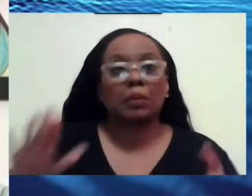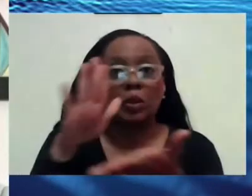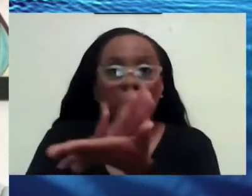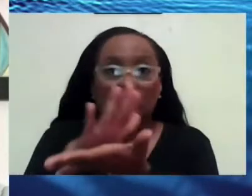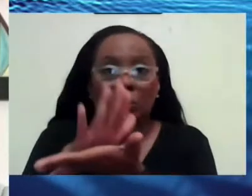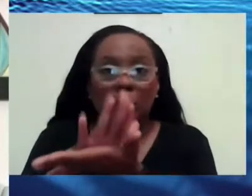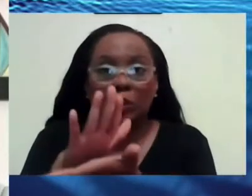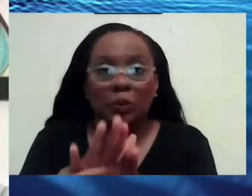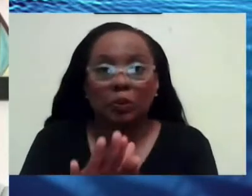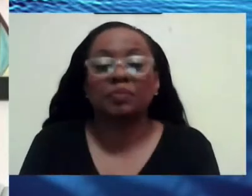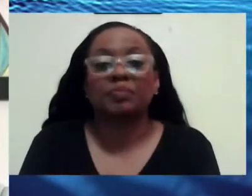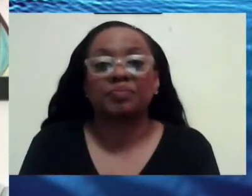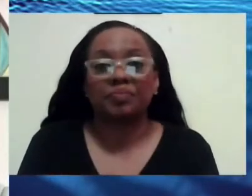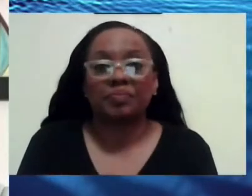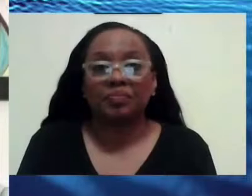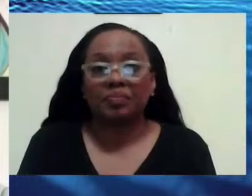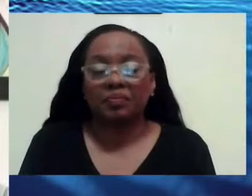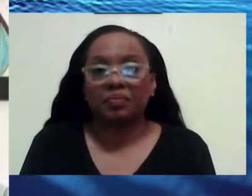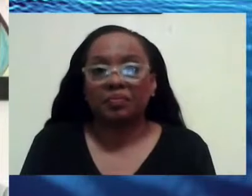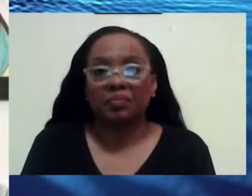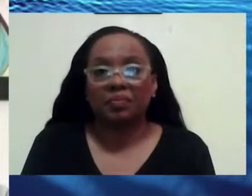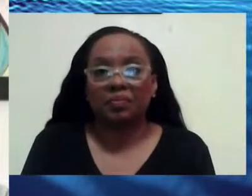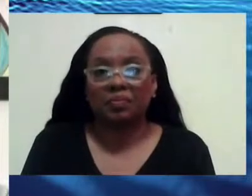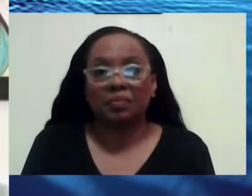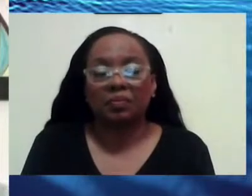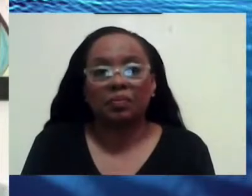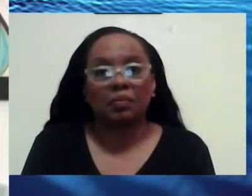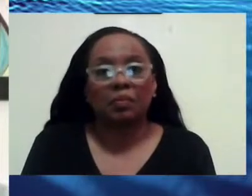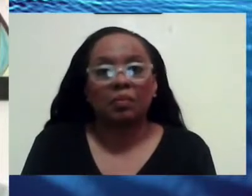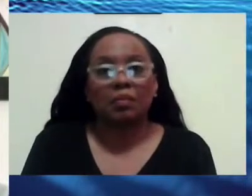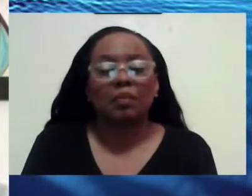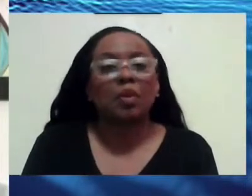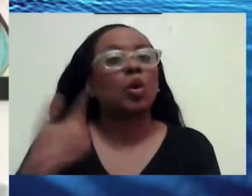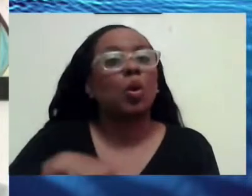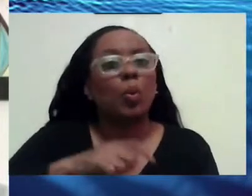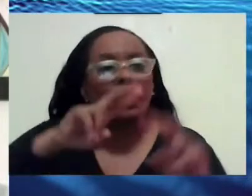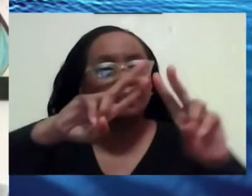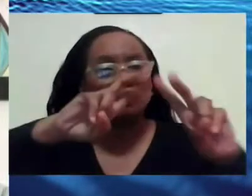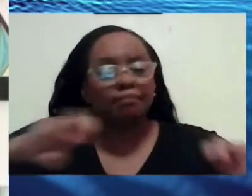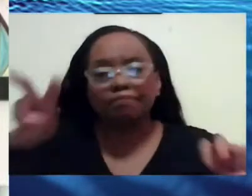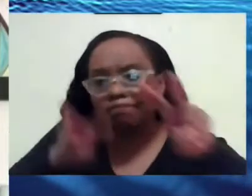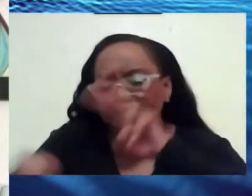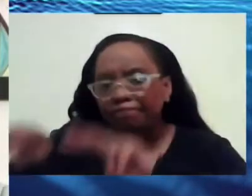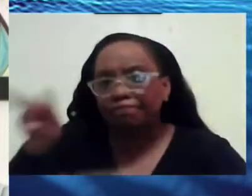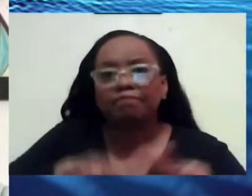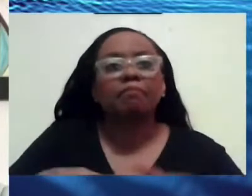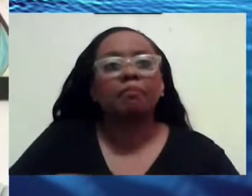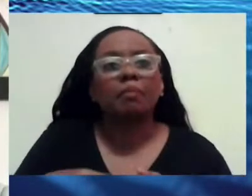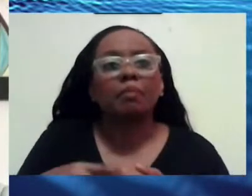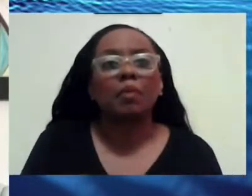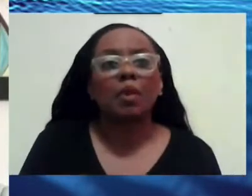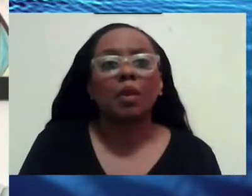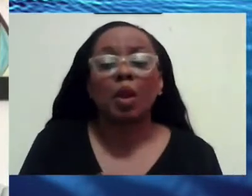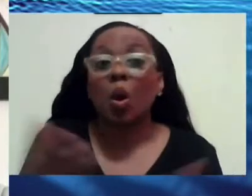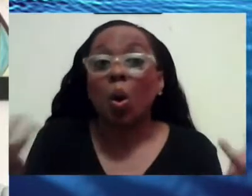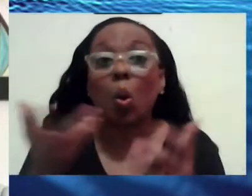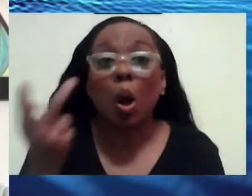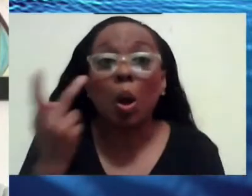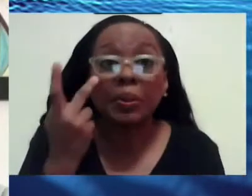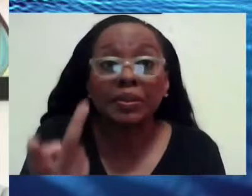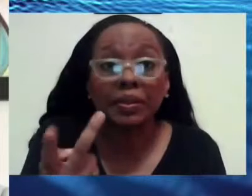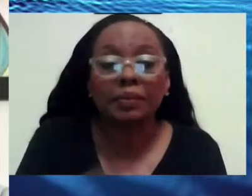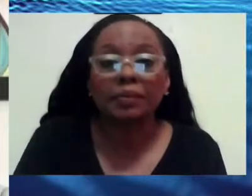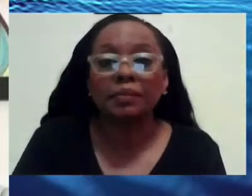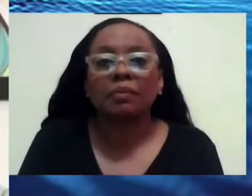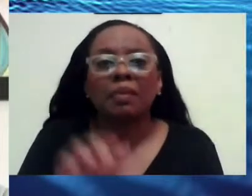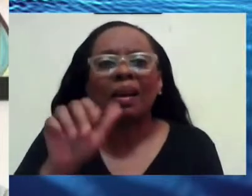Our findings have revealed that there are blankets of ash covering every building and every corridor. There is ash which has entered